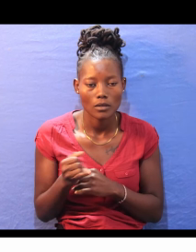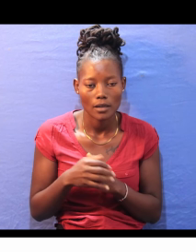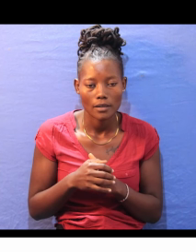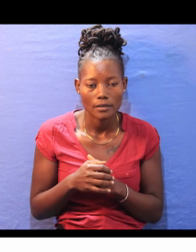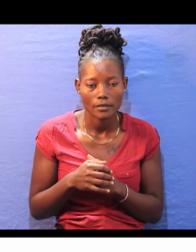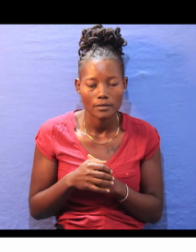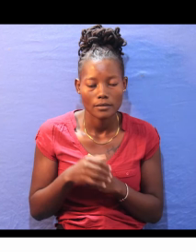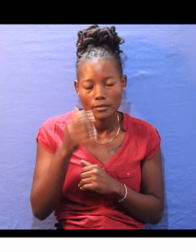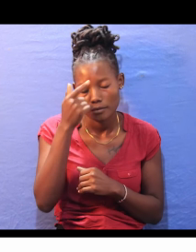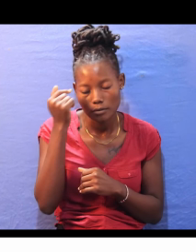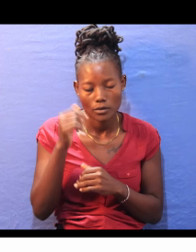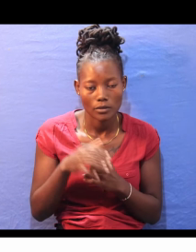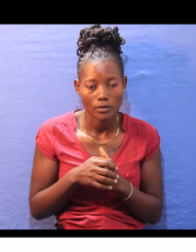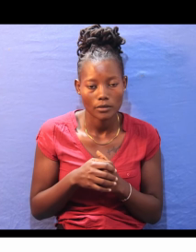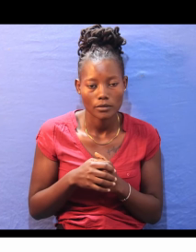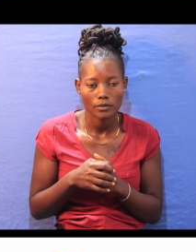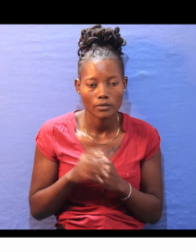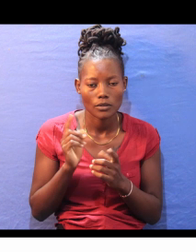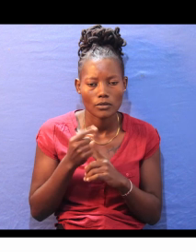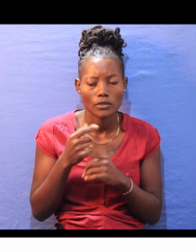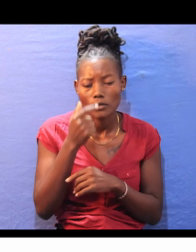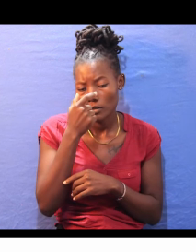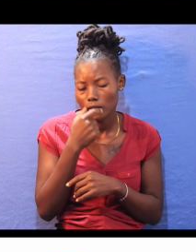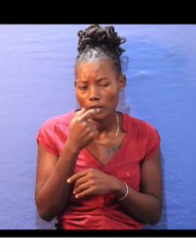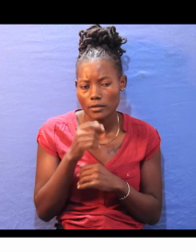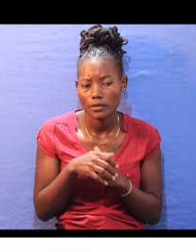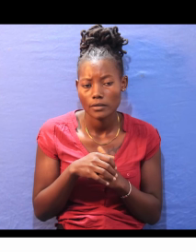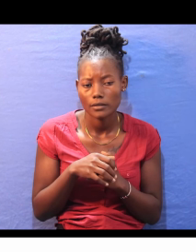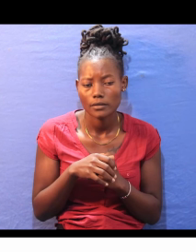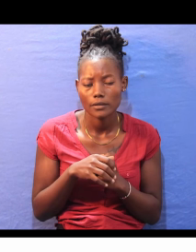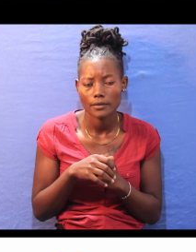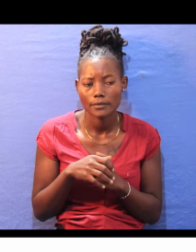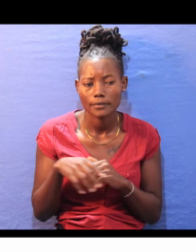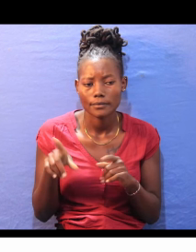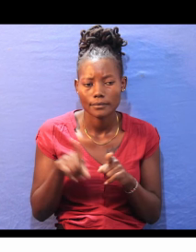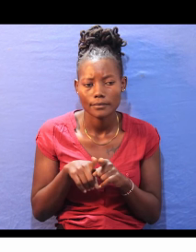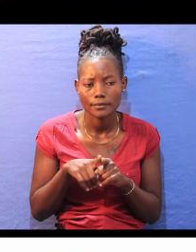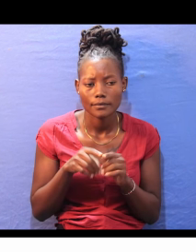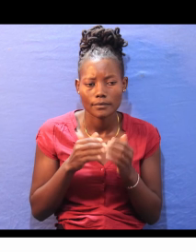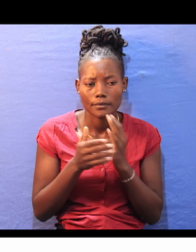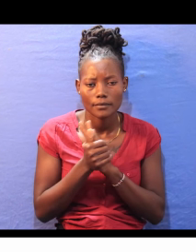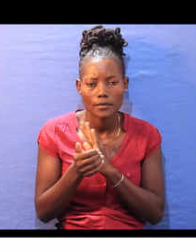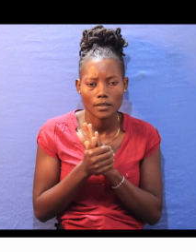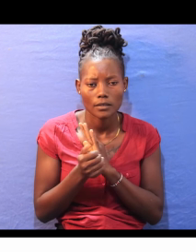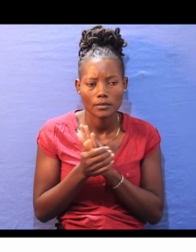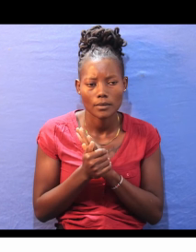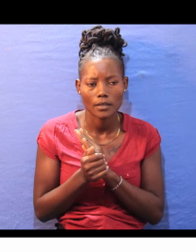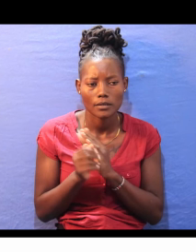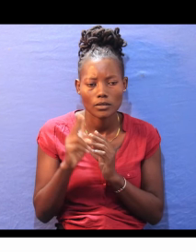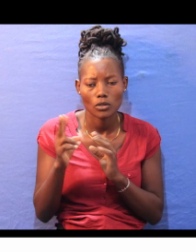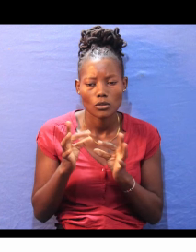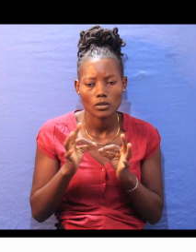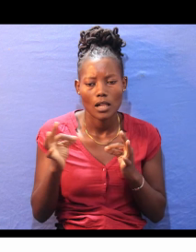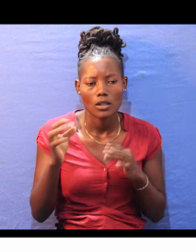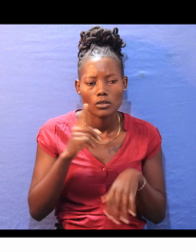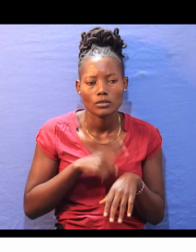are going to be starting at different levels and different ages. And expertise takes a longer time to develop.